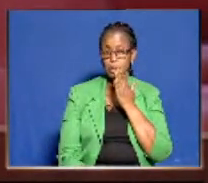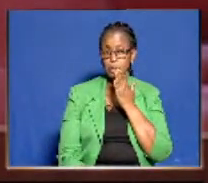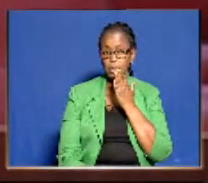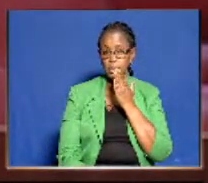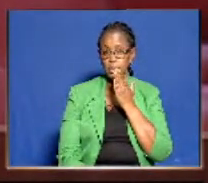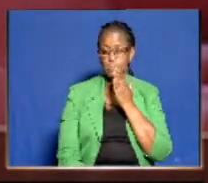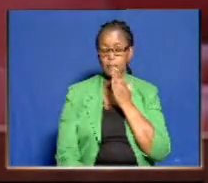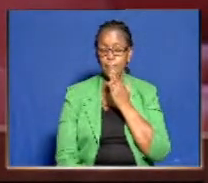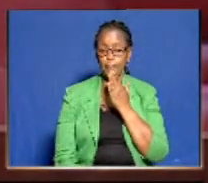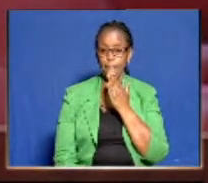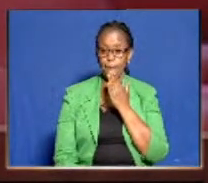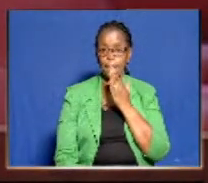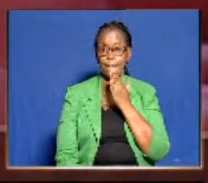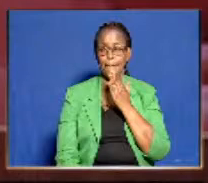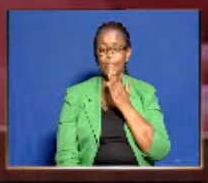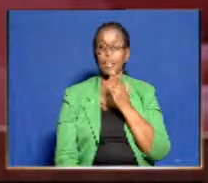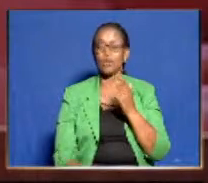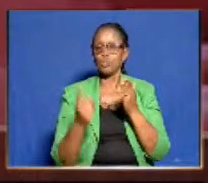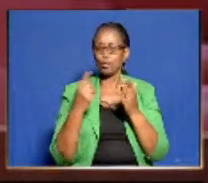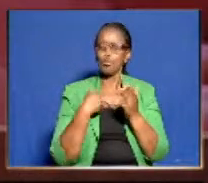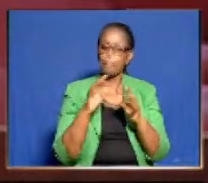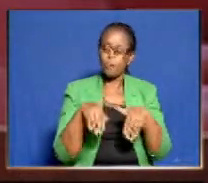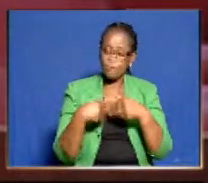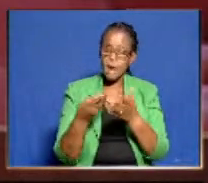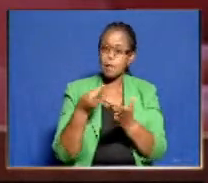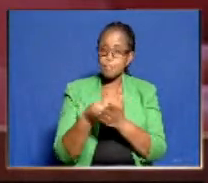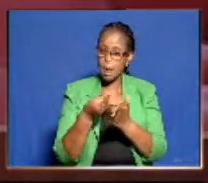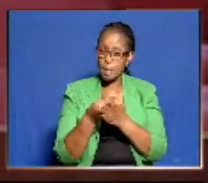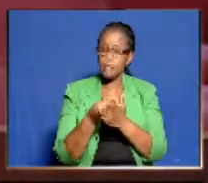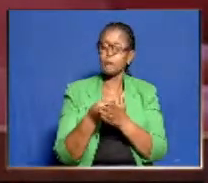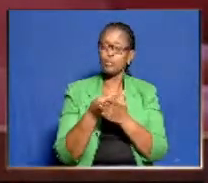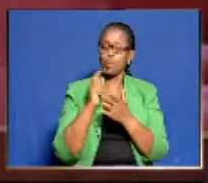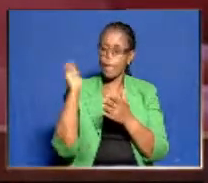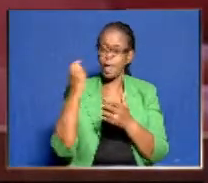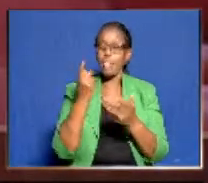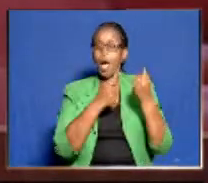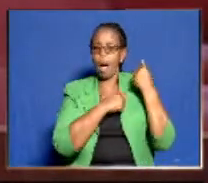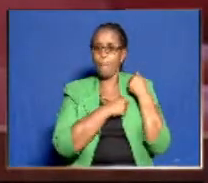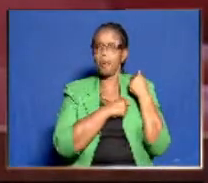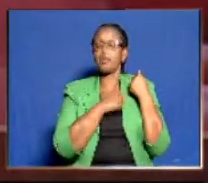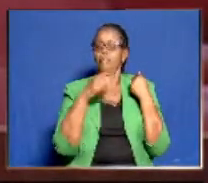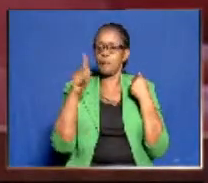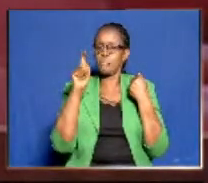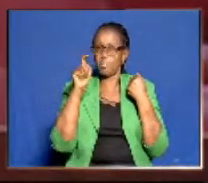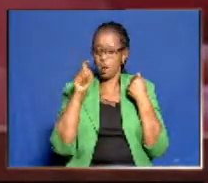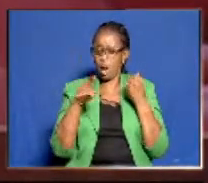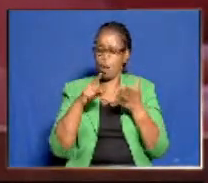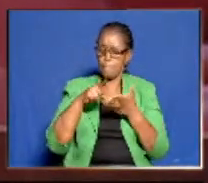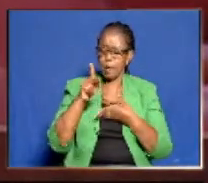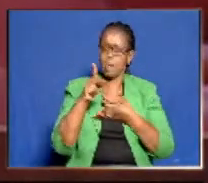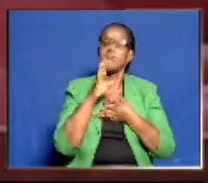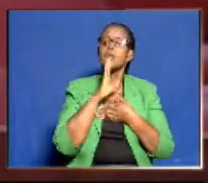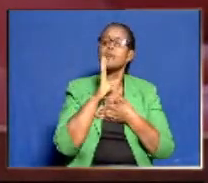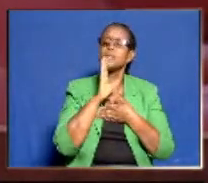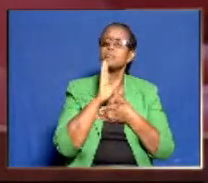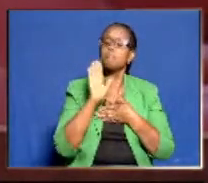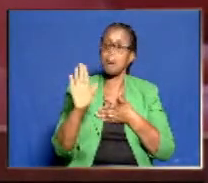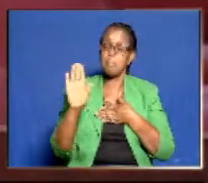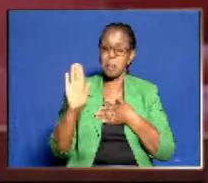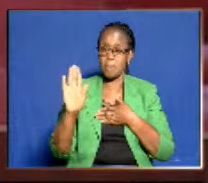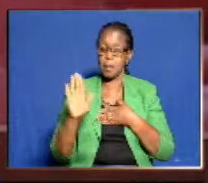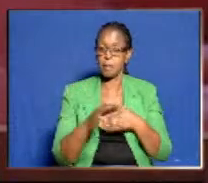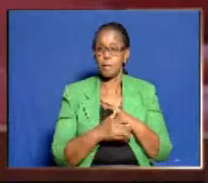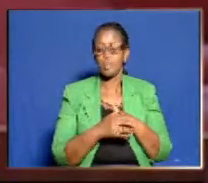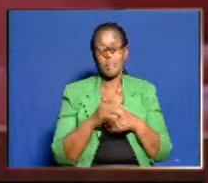pending, the outstanding money to defense, so that in due course they will be able to pay their pending bills, because these are